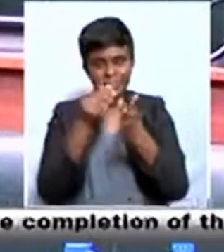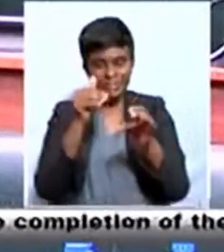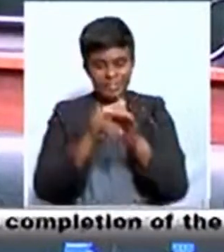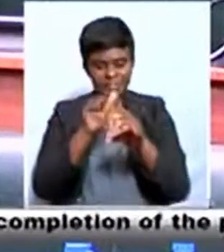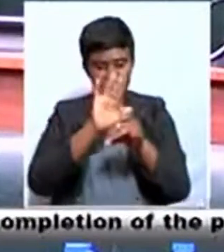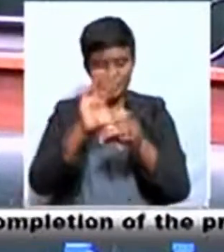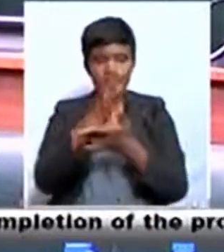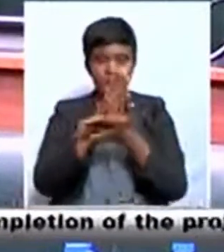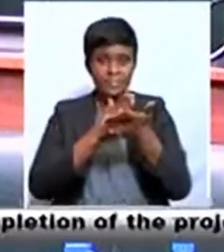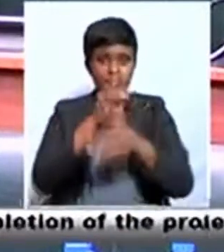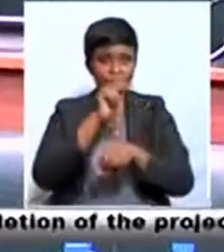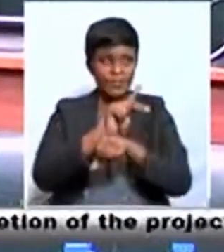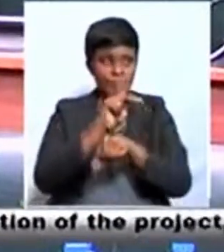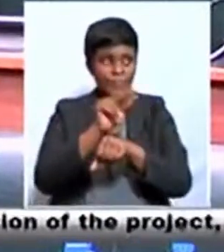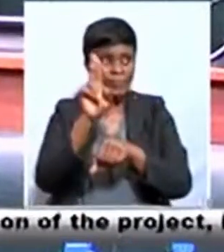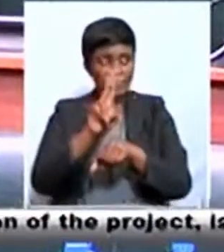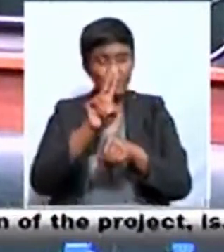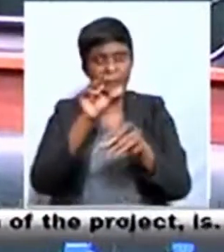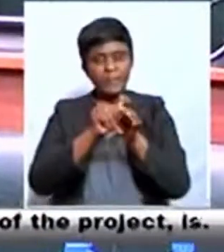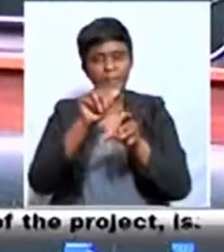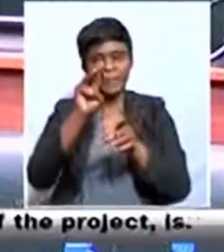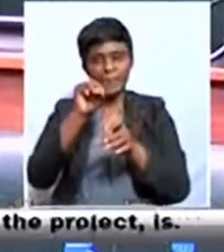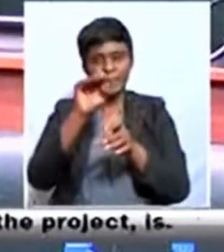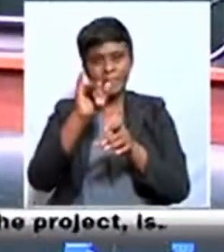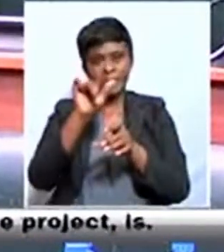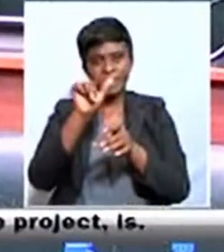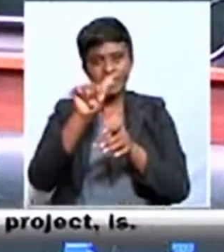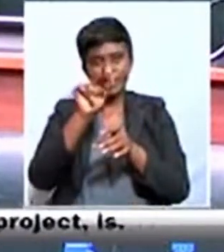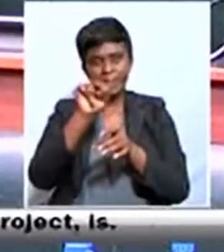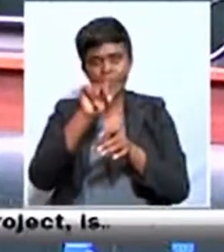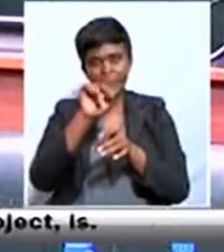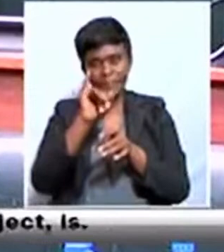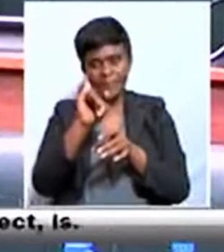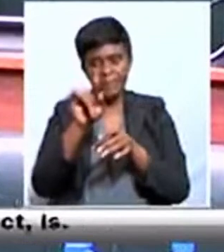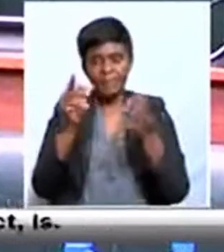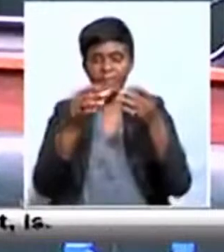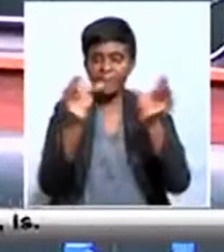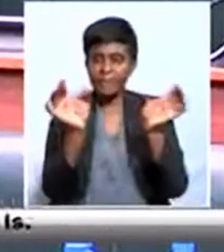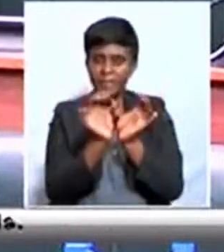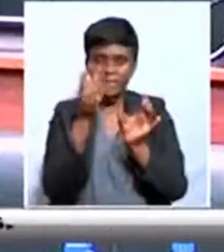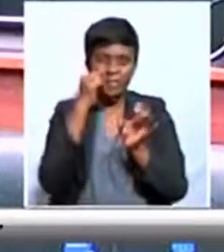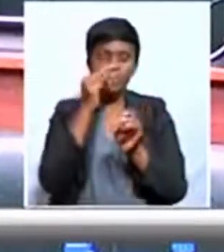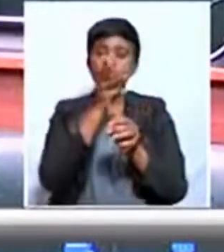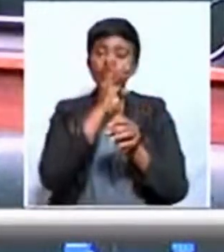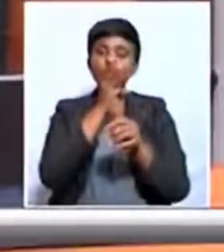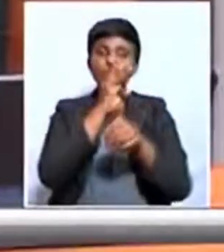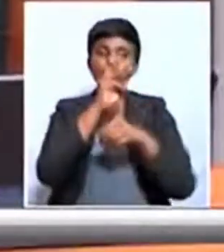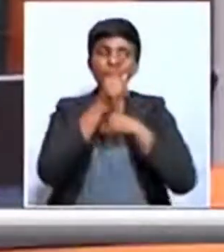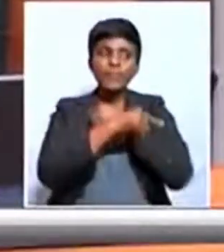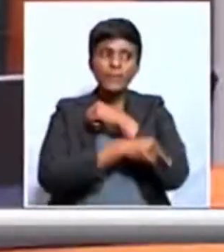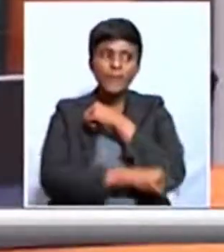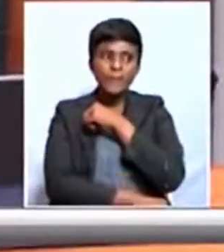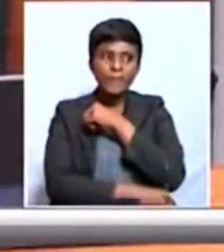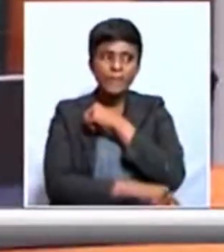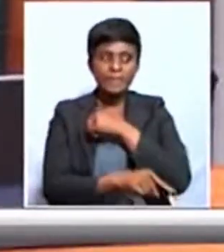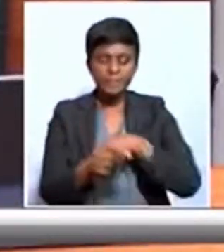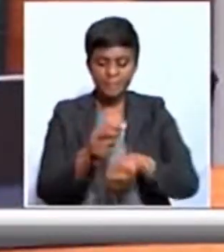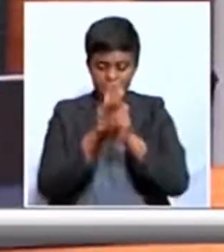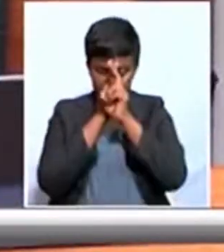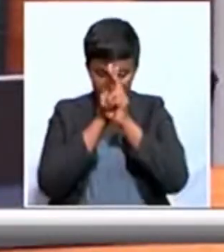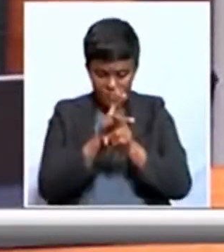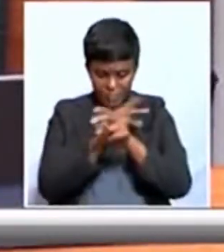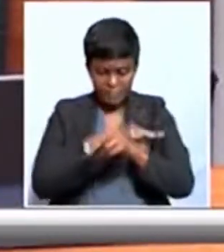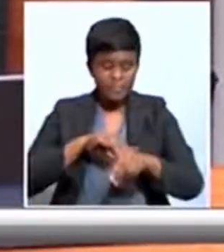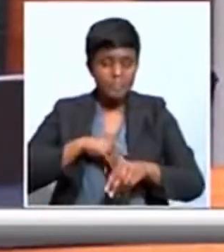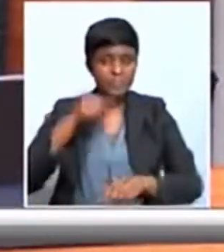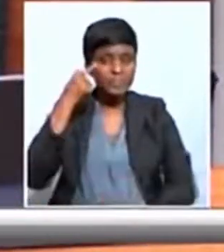some of the projects in Milanzi constituency for the boreholes. Thank you. The Honorable Member for Milanzi.